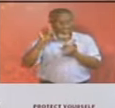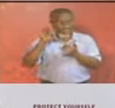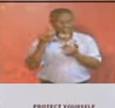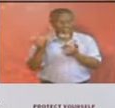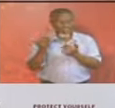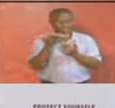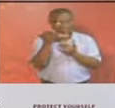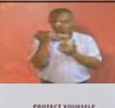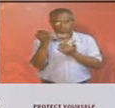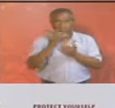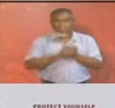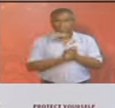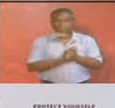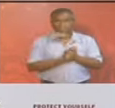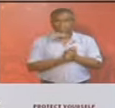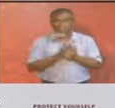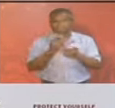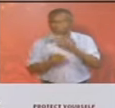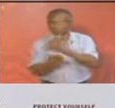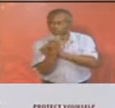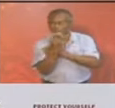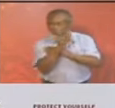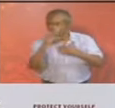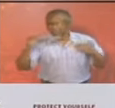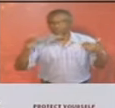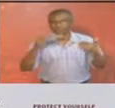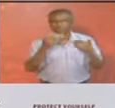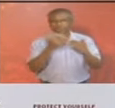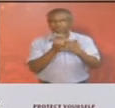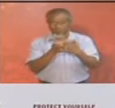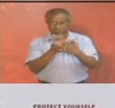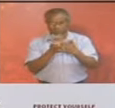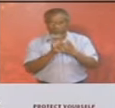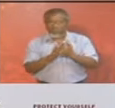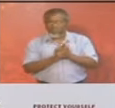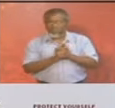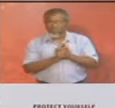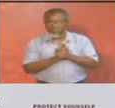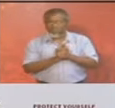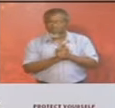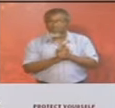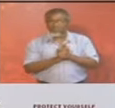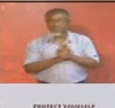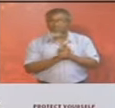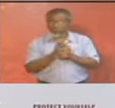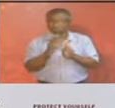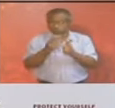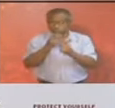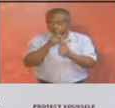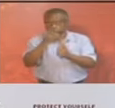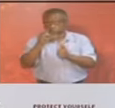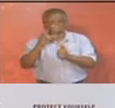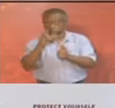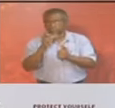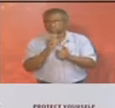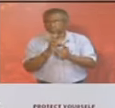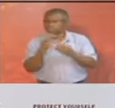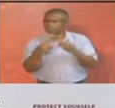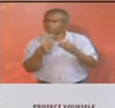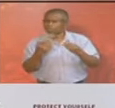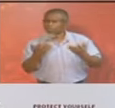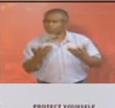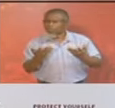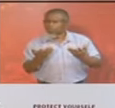Hi, good morning, everyone. Fayola Bostic, Wired 868. My first question has to do